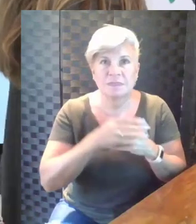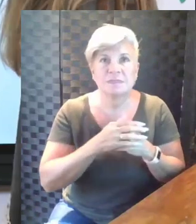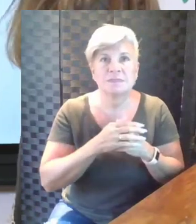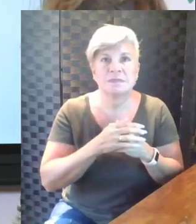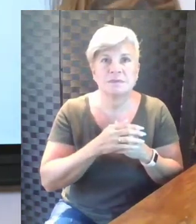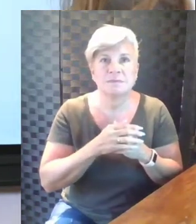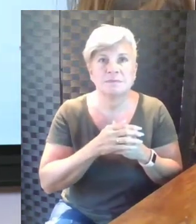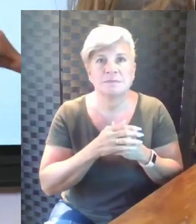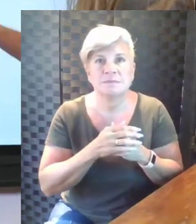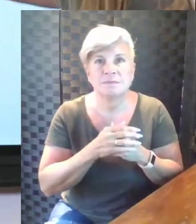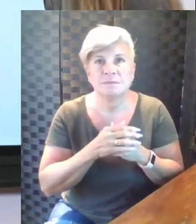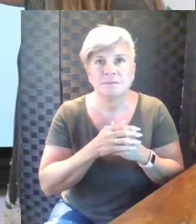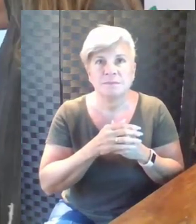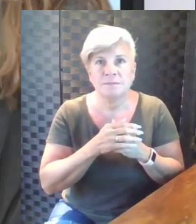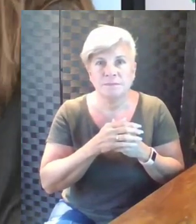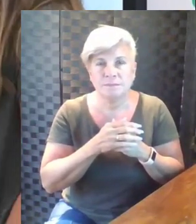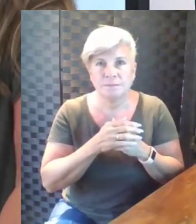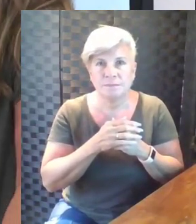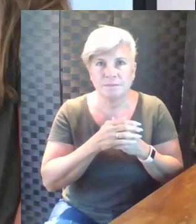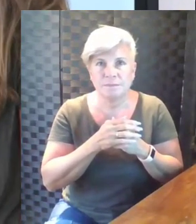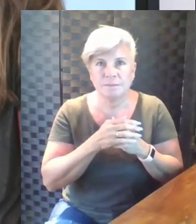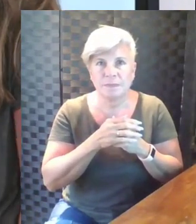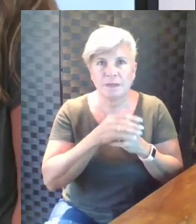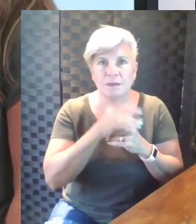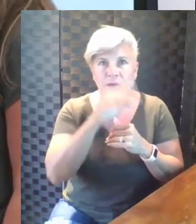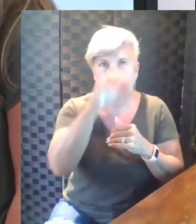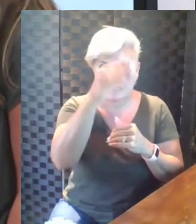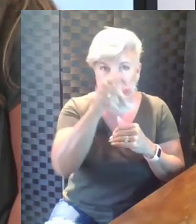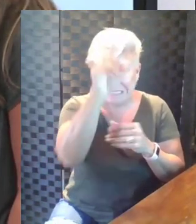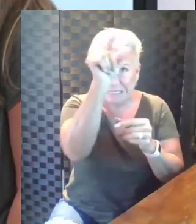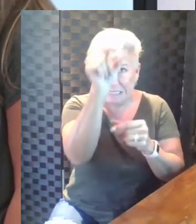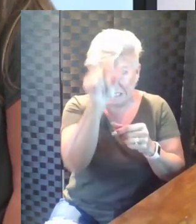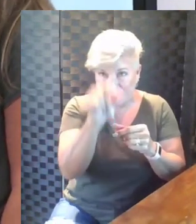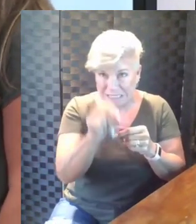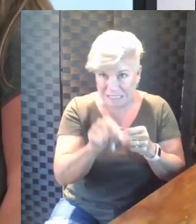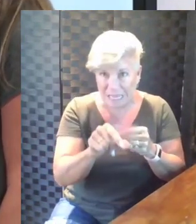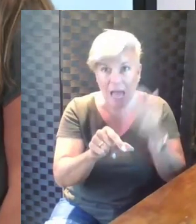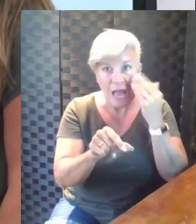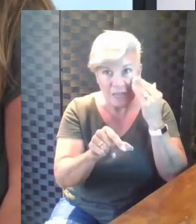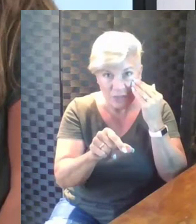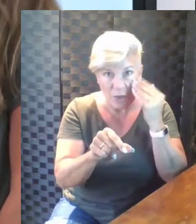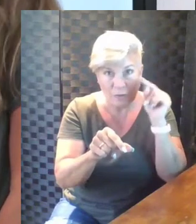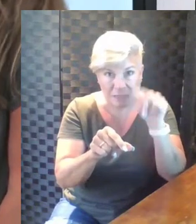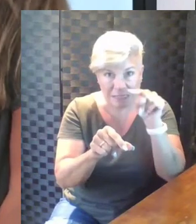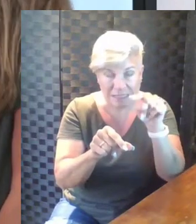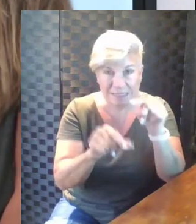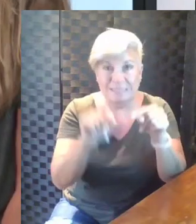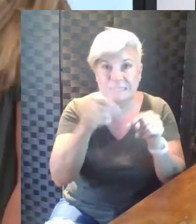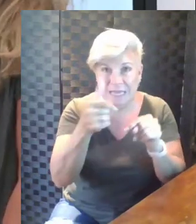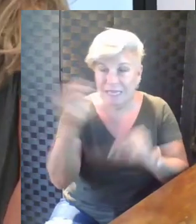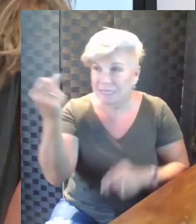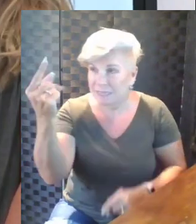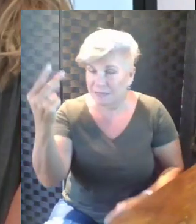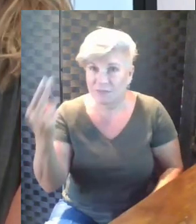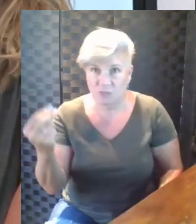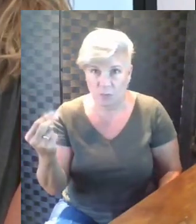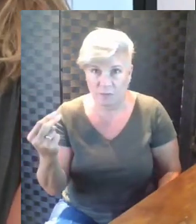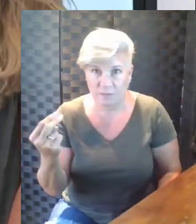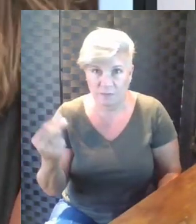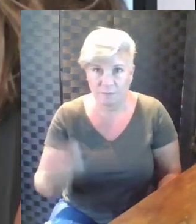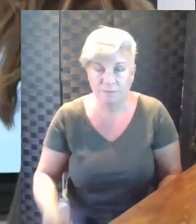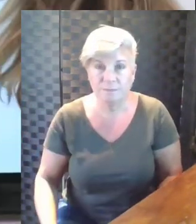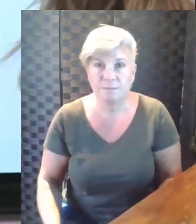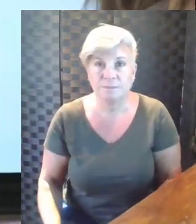of 10 as well, just like this. So now when I see this, I know that this means 10, 11, and